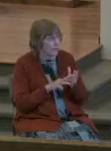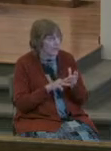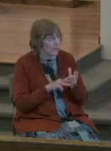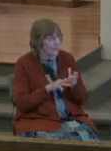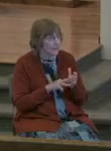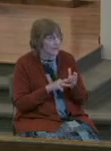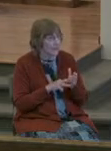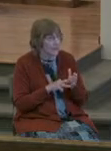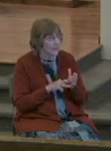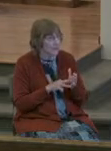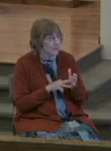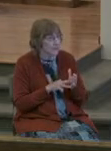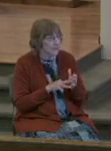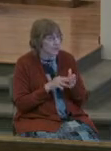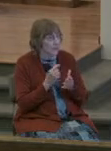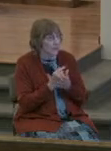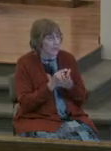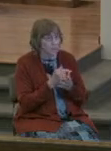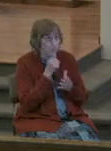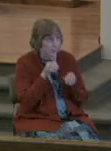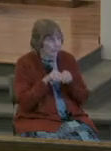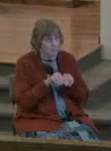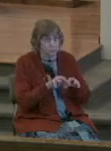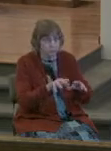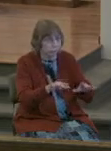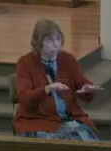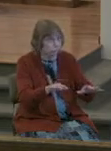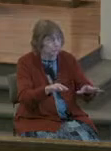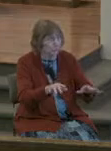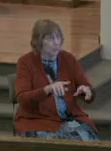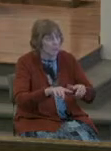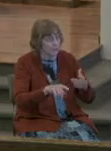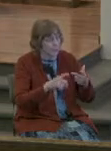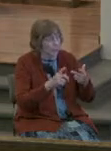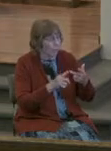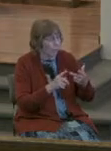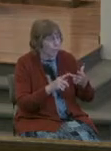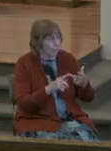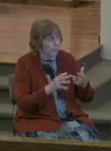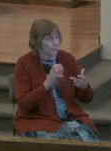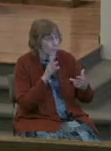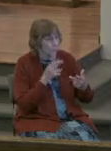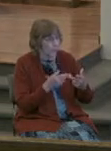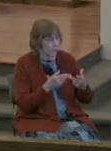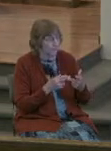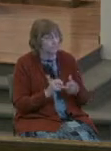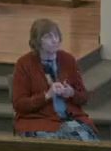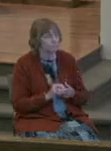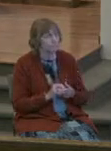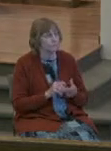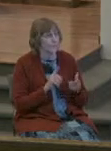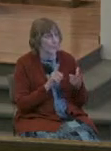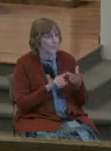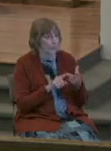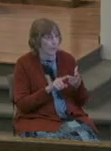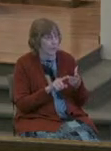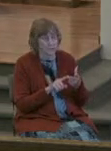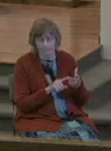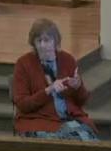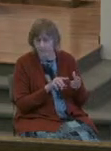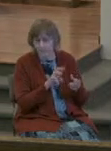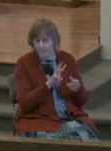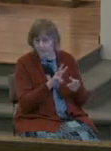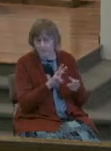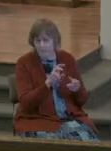not going forth as it should. But there's a third part that I want to talk about. And that's the warrior. See,